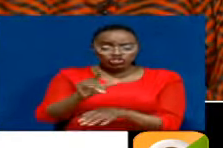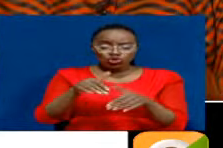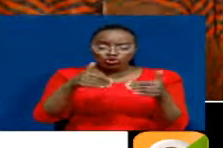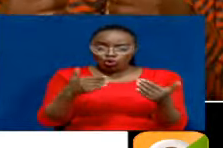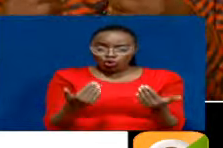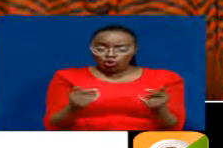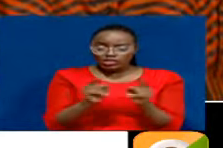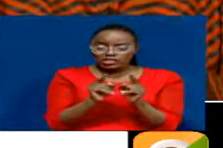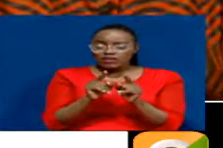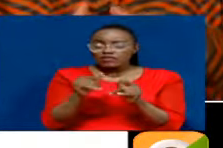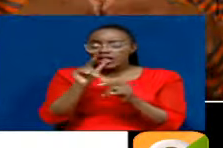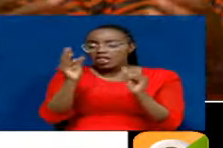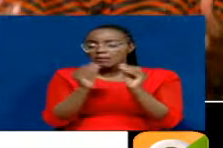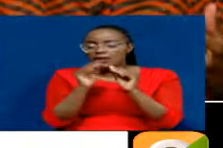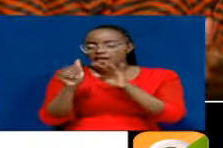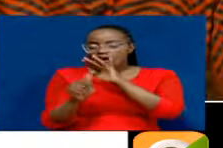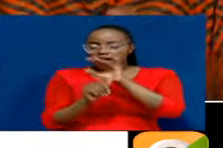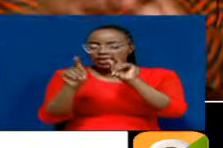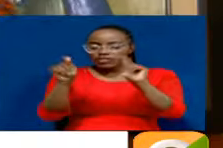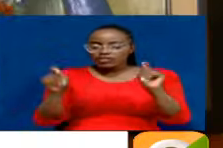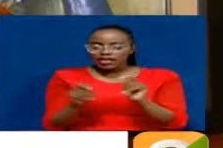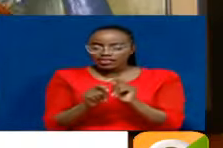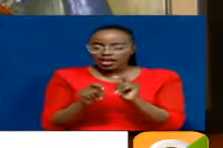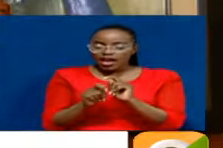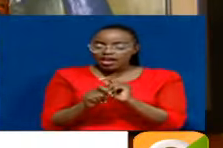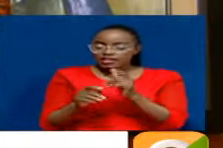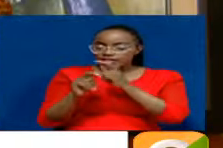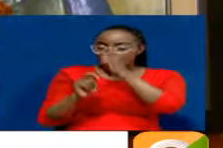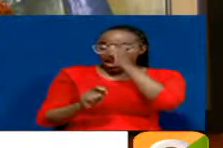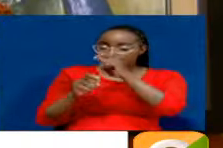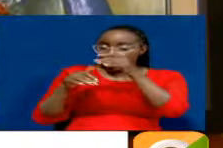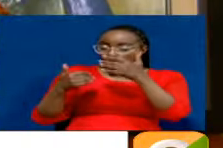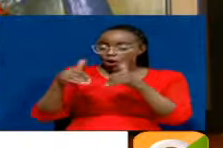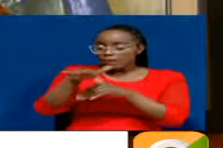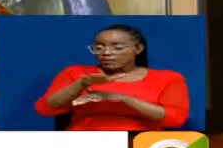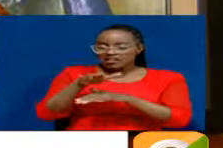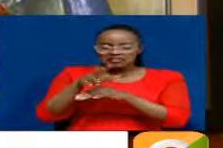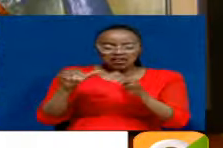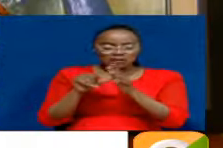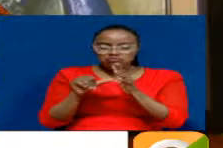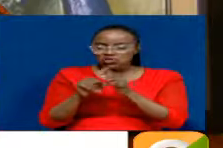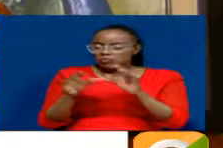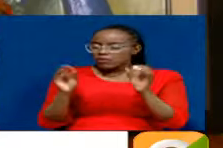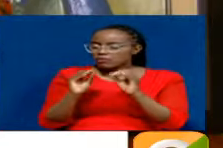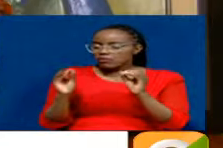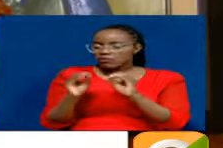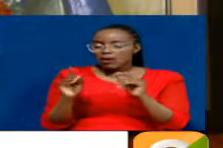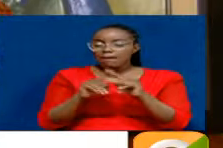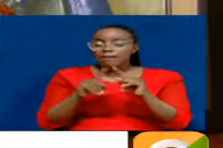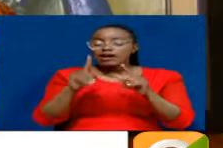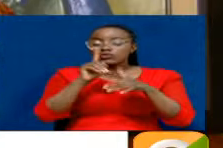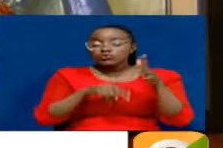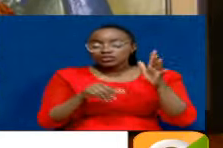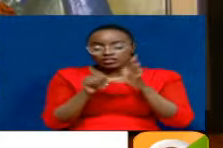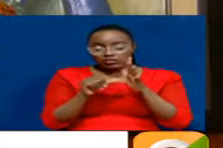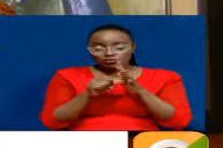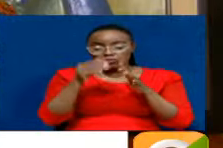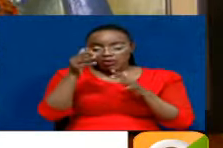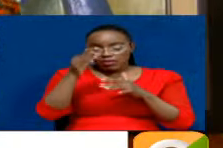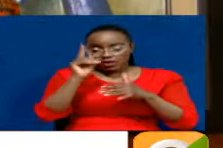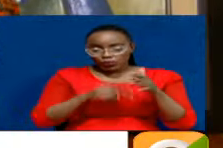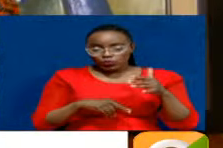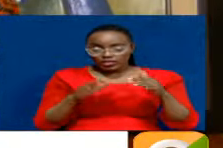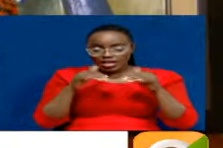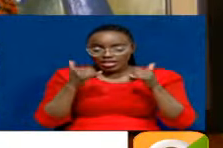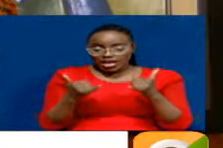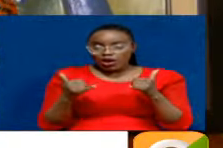or even under their ethnic umbrellas or platforms. There's nothing wrong with that. What is wrong